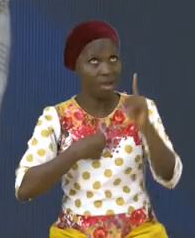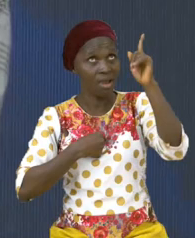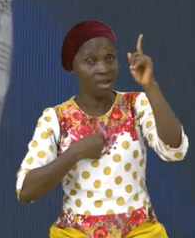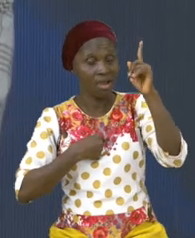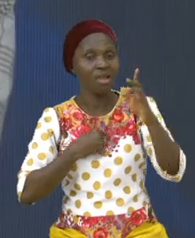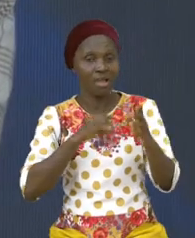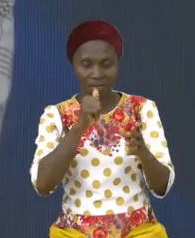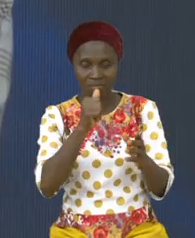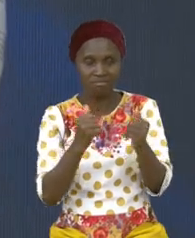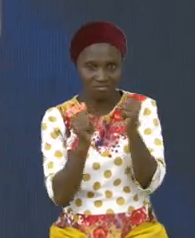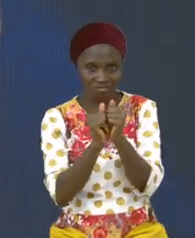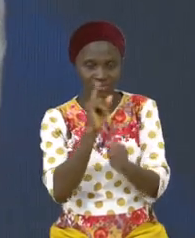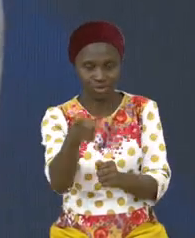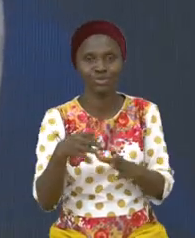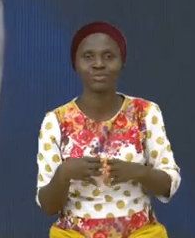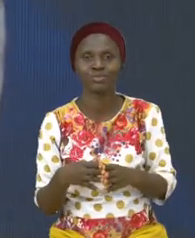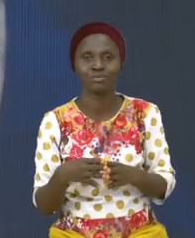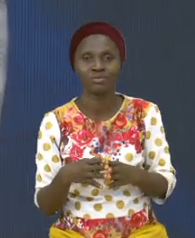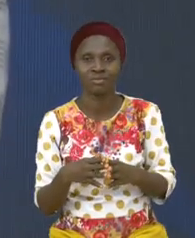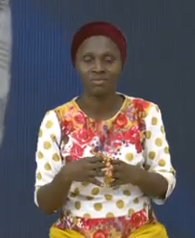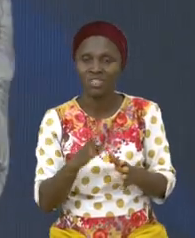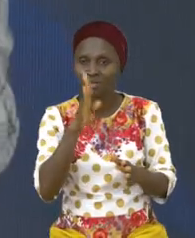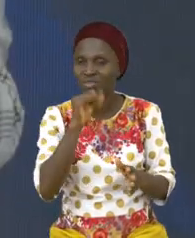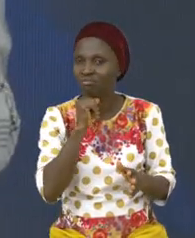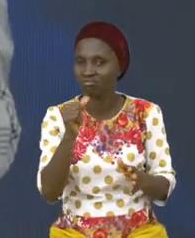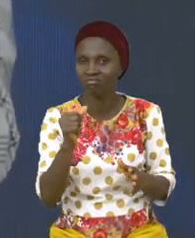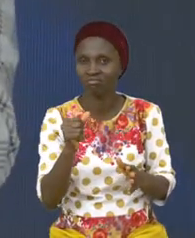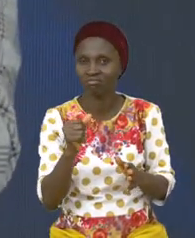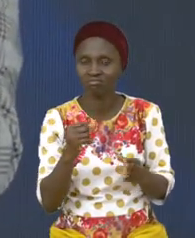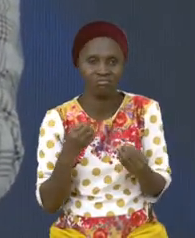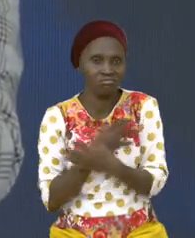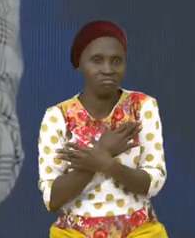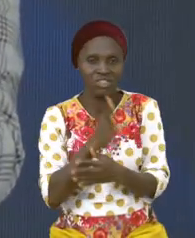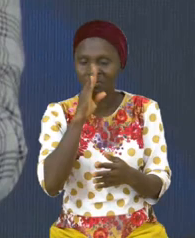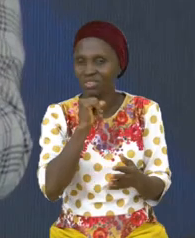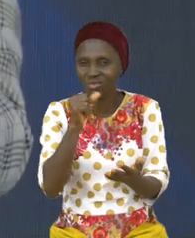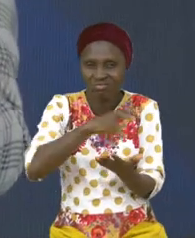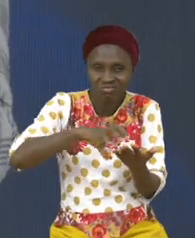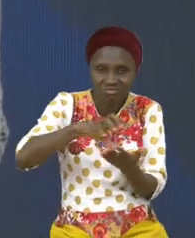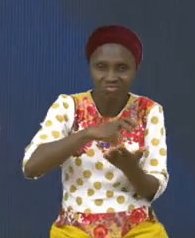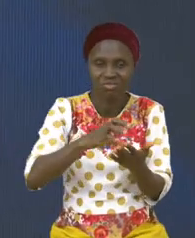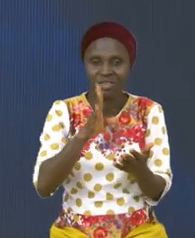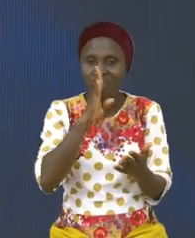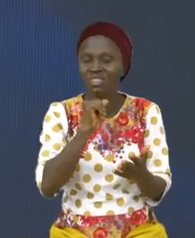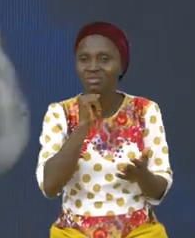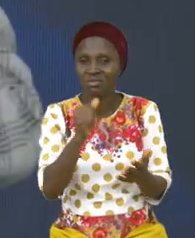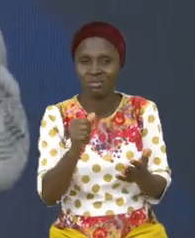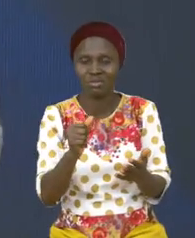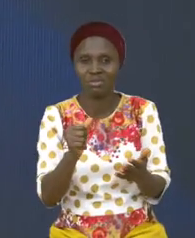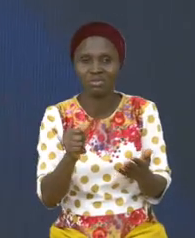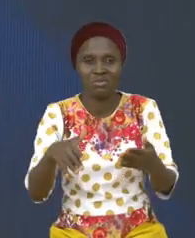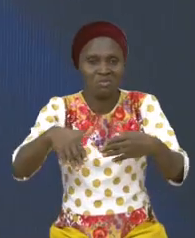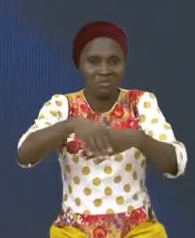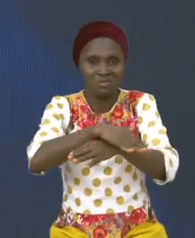thee. Be not dismayed. Be not confused. Be not overwhelmed. Do not